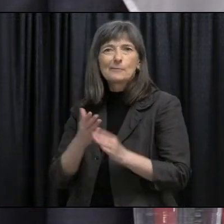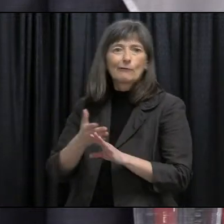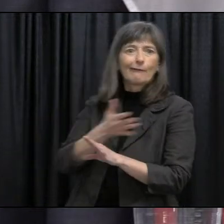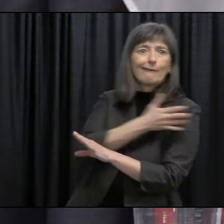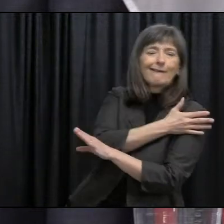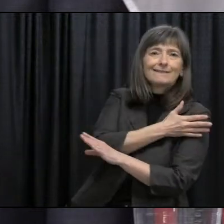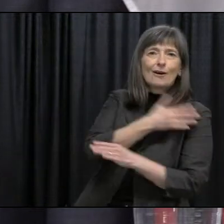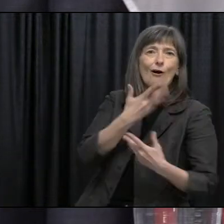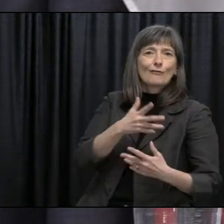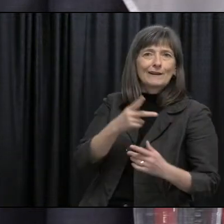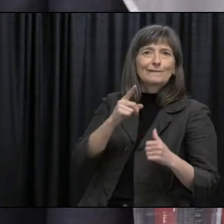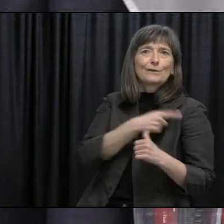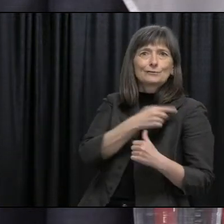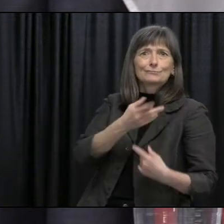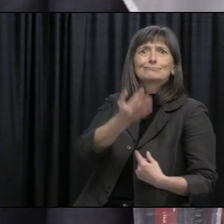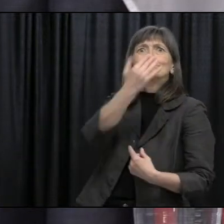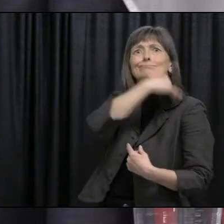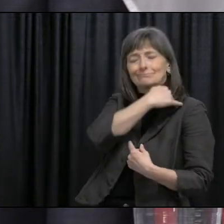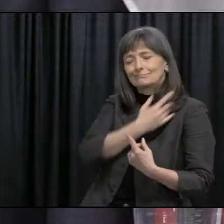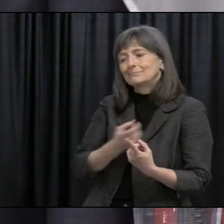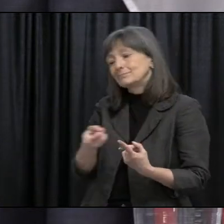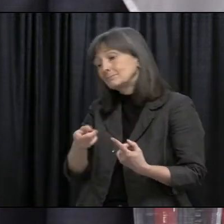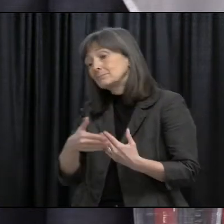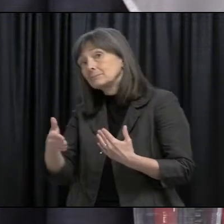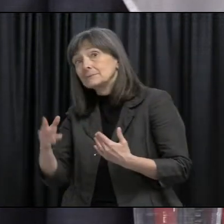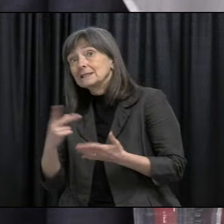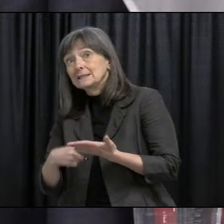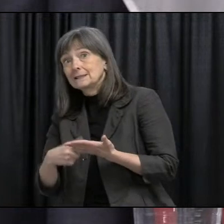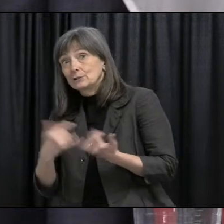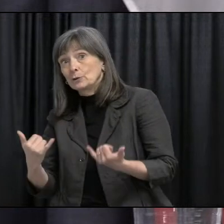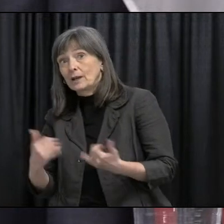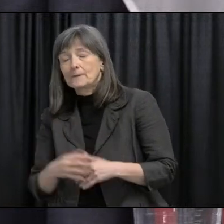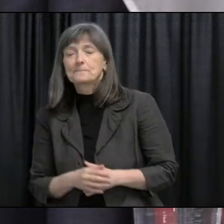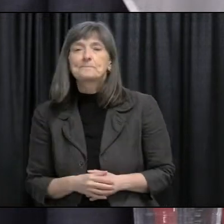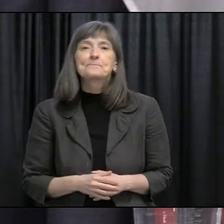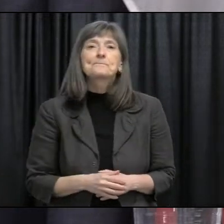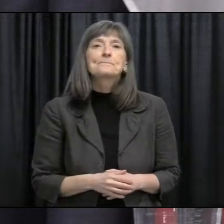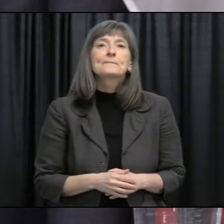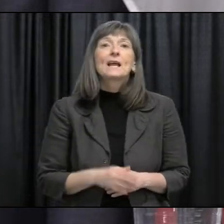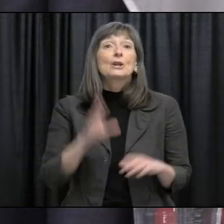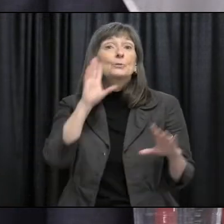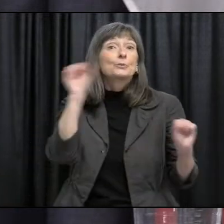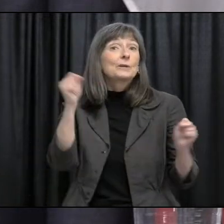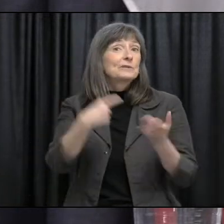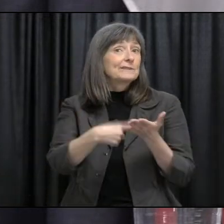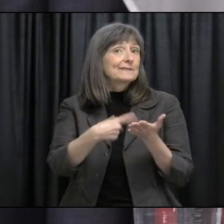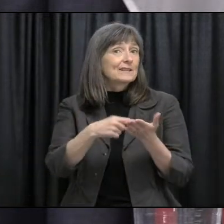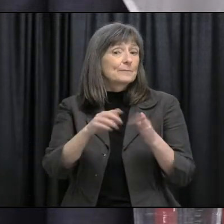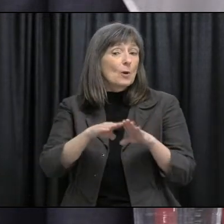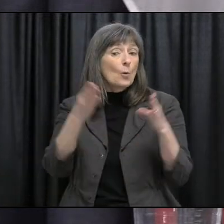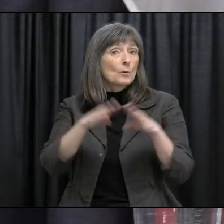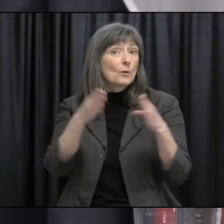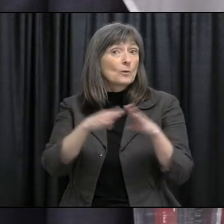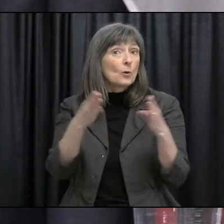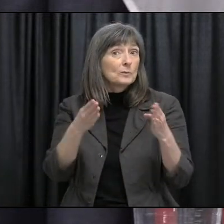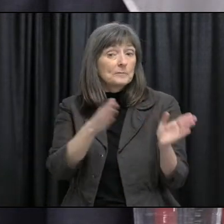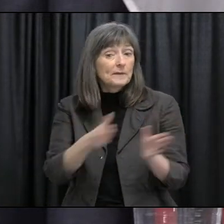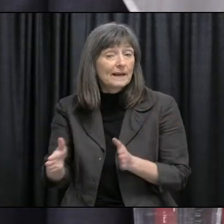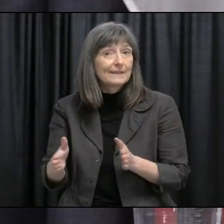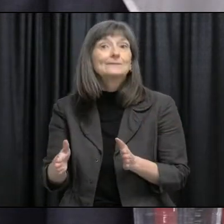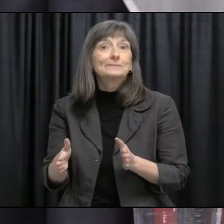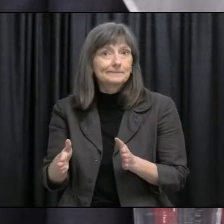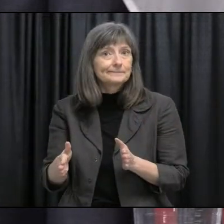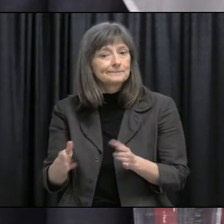the year. The Premier has referenced an opening plan, and that in part is related to our vaccine